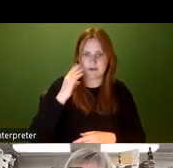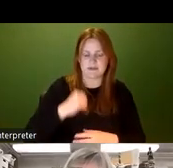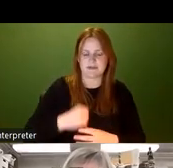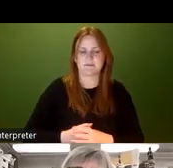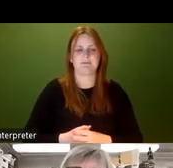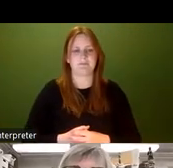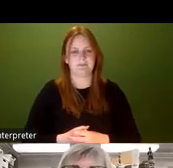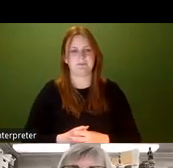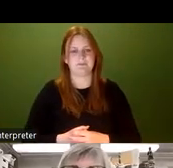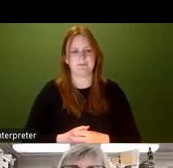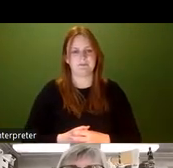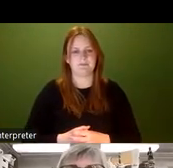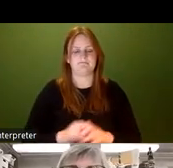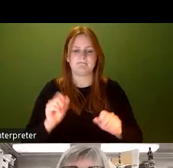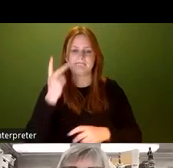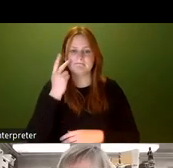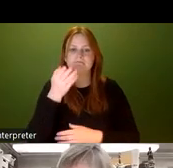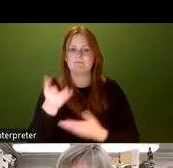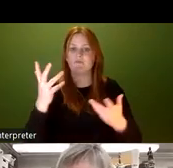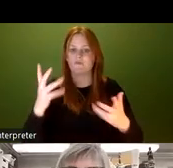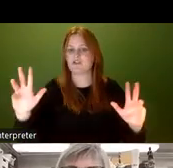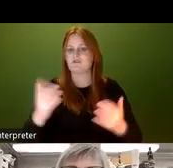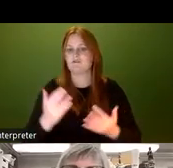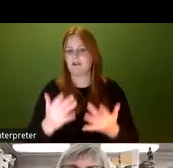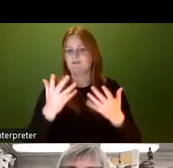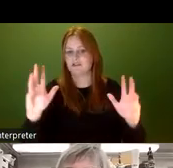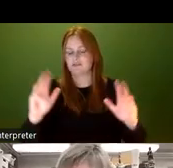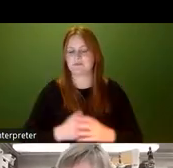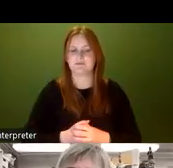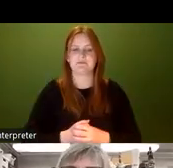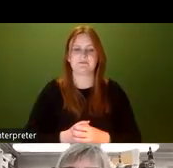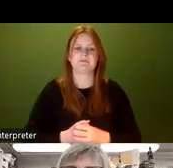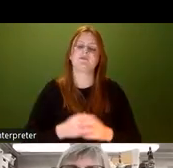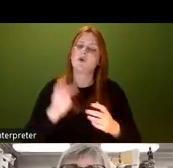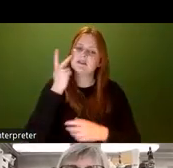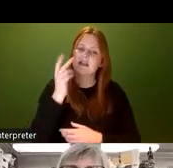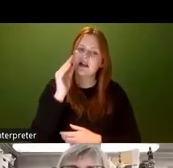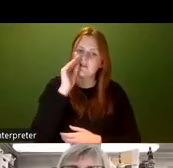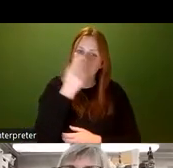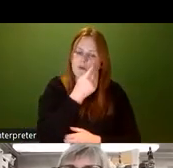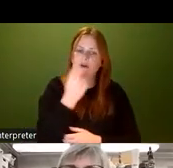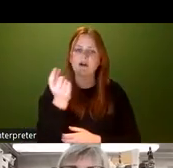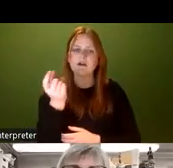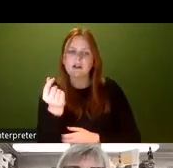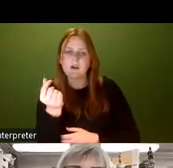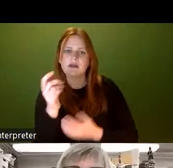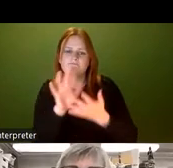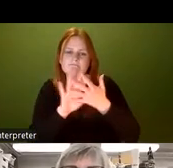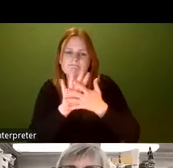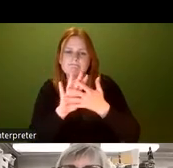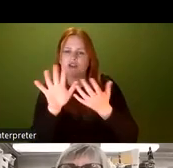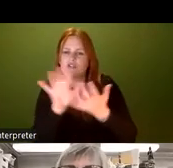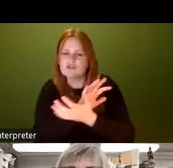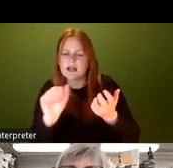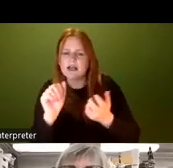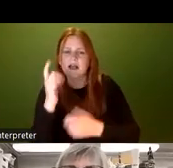And there it is fired. So you can see the flowers are somewhat distressed and a little bit maybe burnt